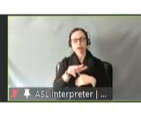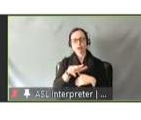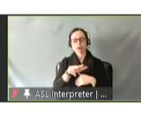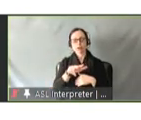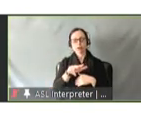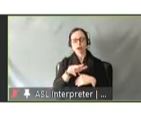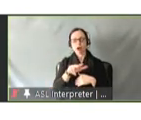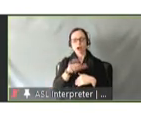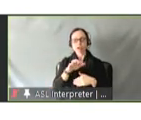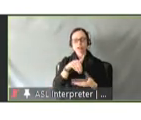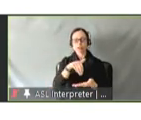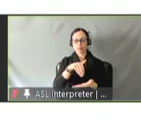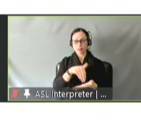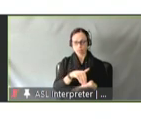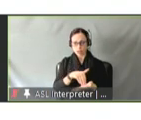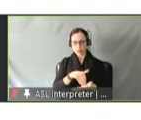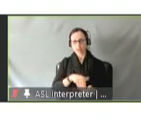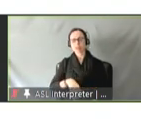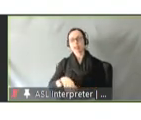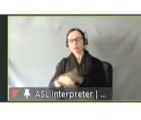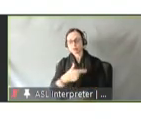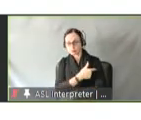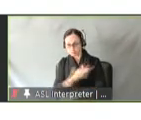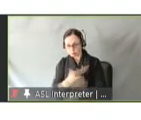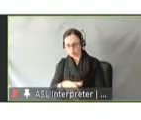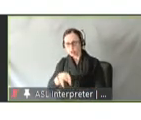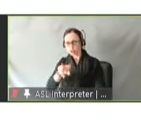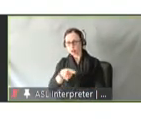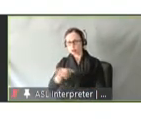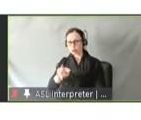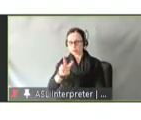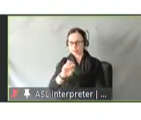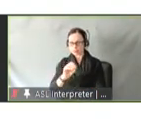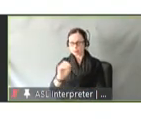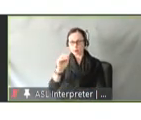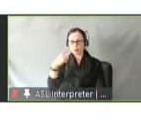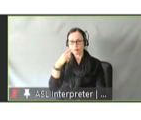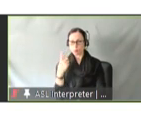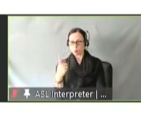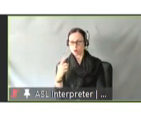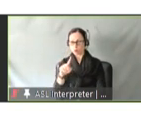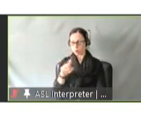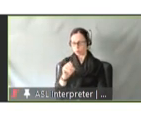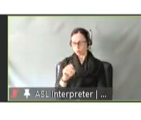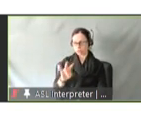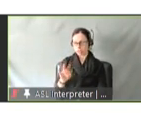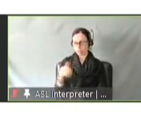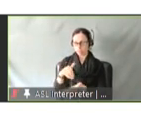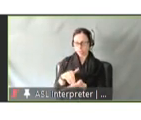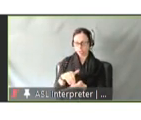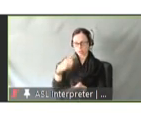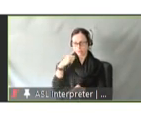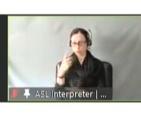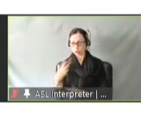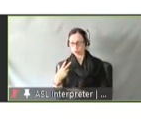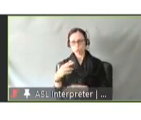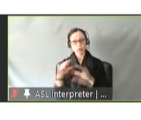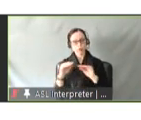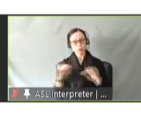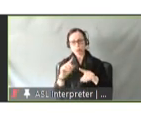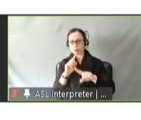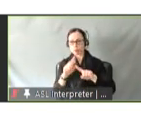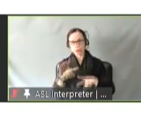with 226,000 for dose one and 107,000 of dose two. There were no confirmed reports of myocarditis in the 7-day